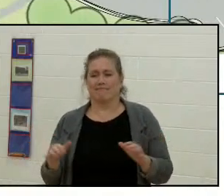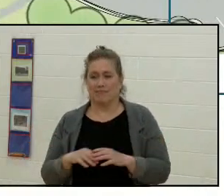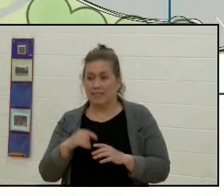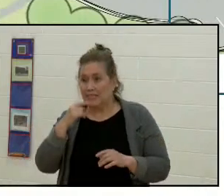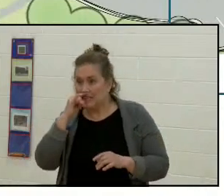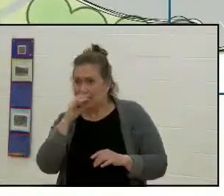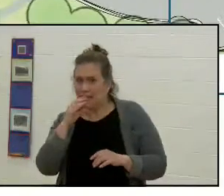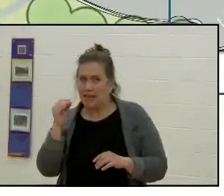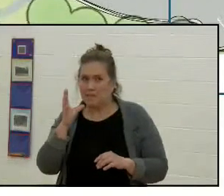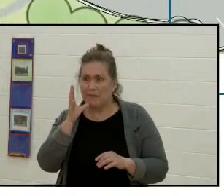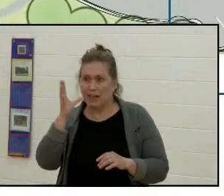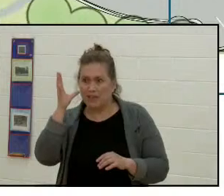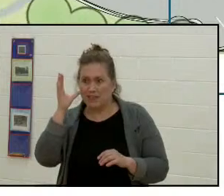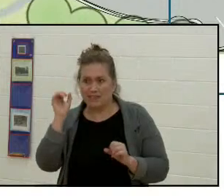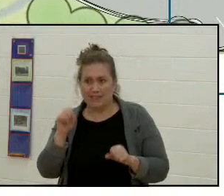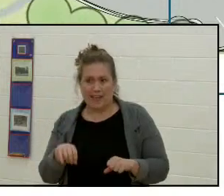in